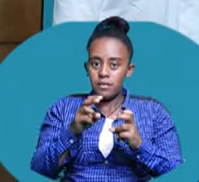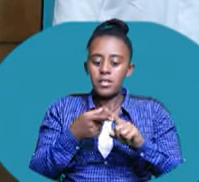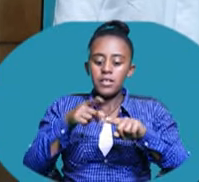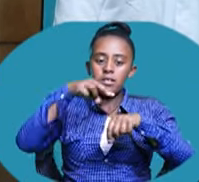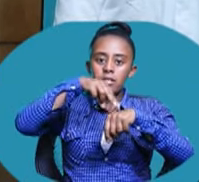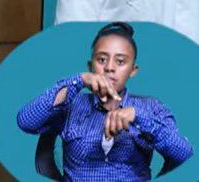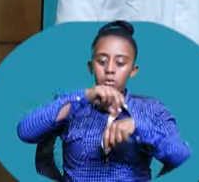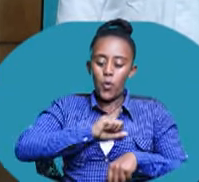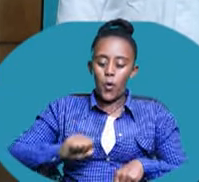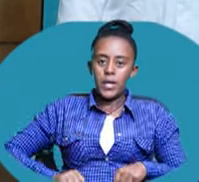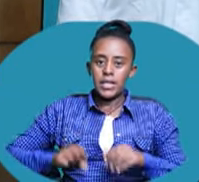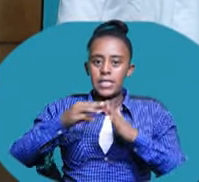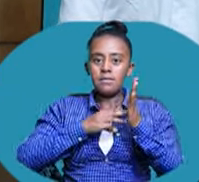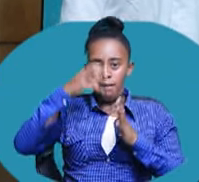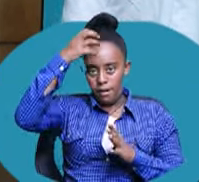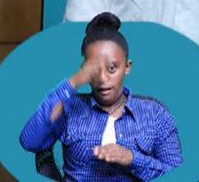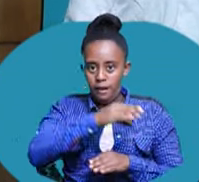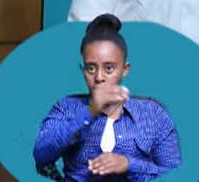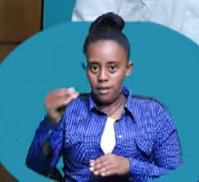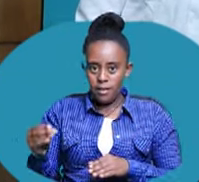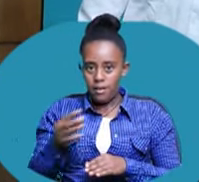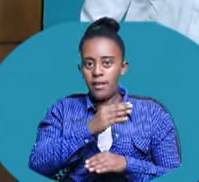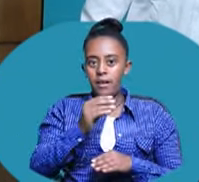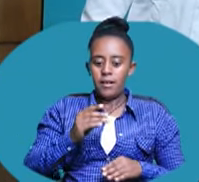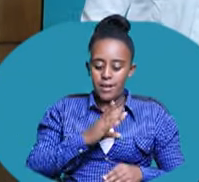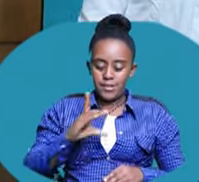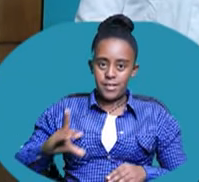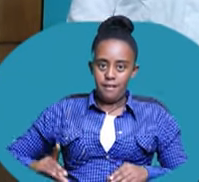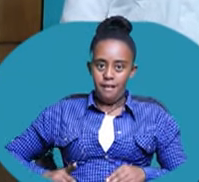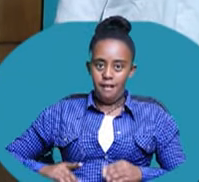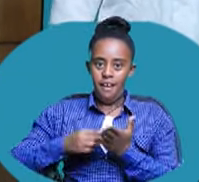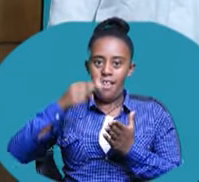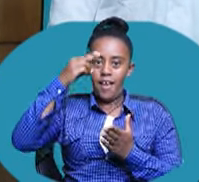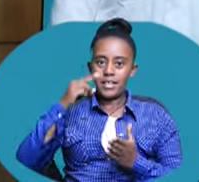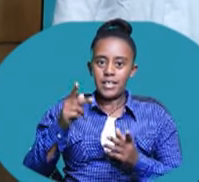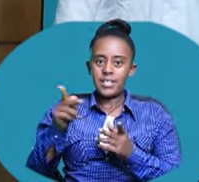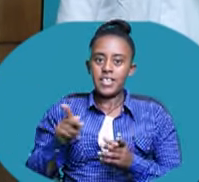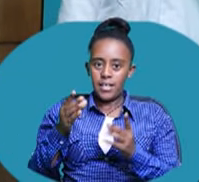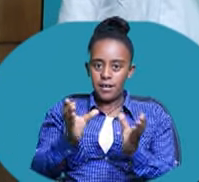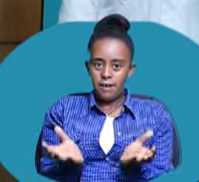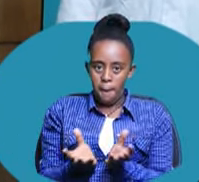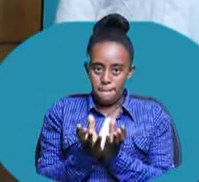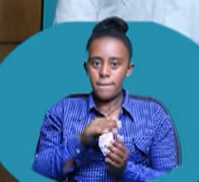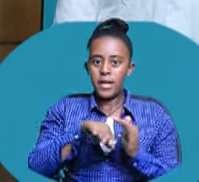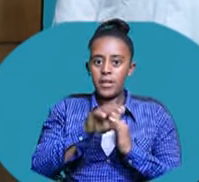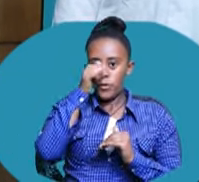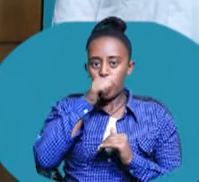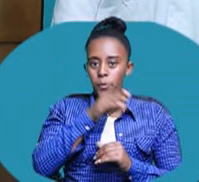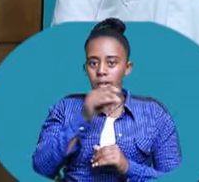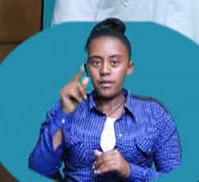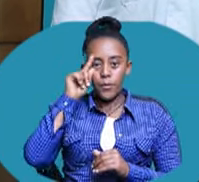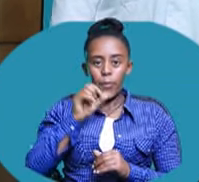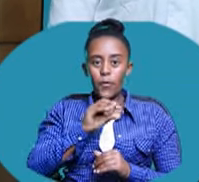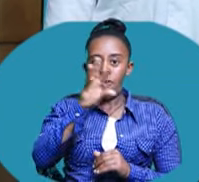of Solomonic Dynasty and the Christian Highland Kingdom in Ethiopia region and the Horn